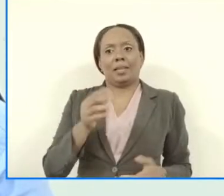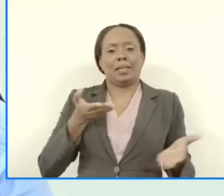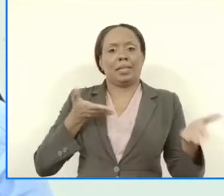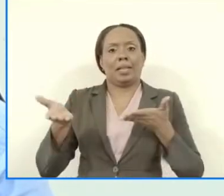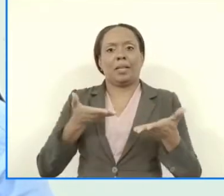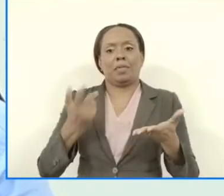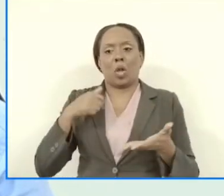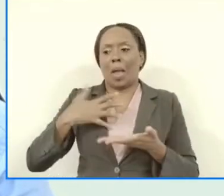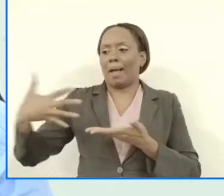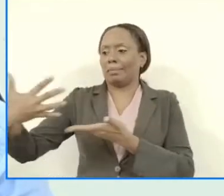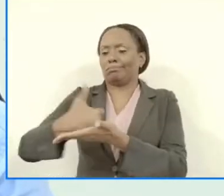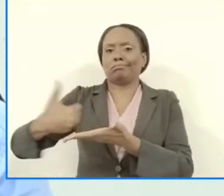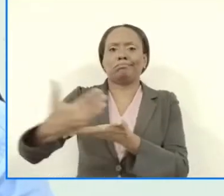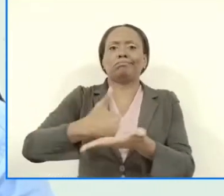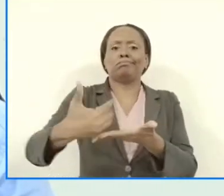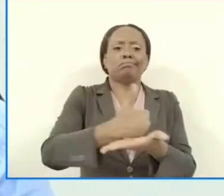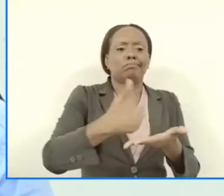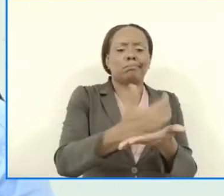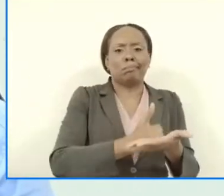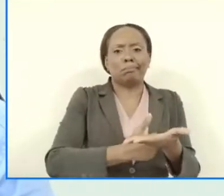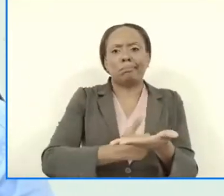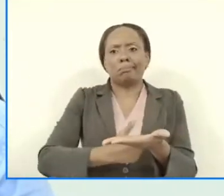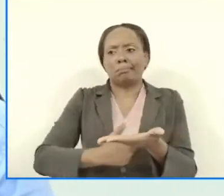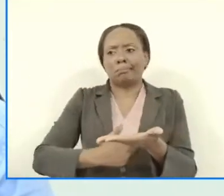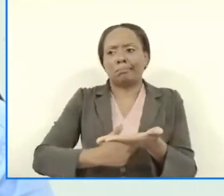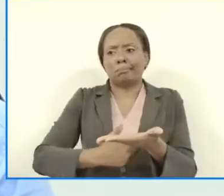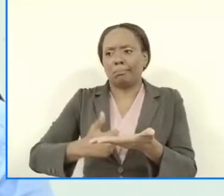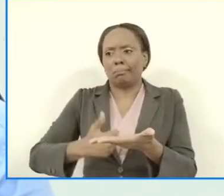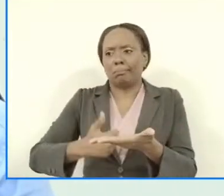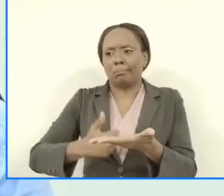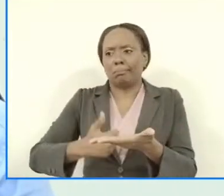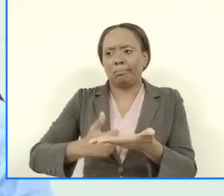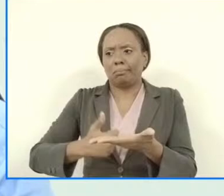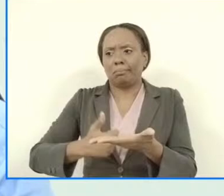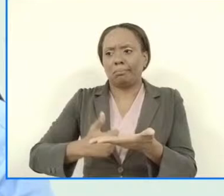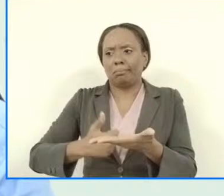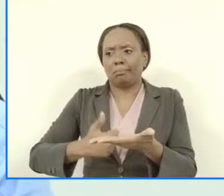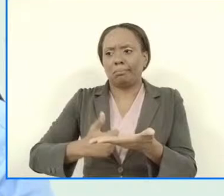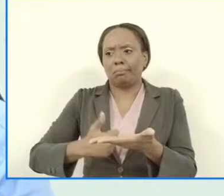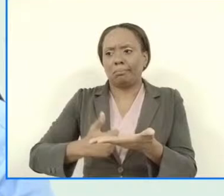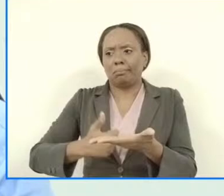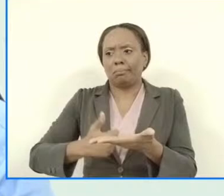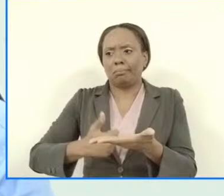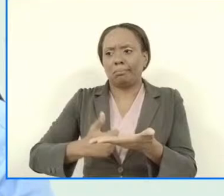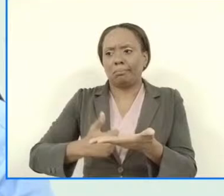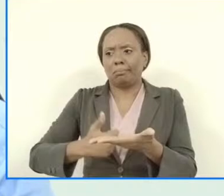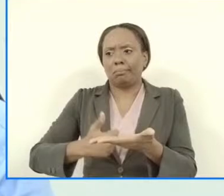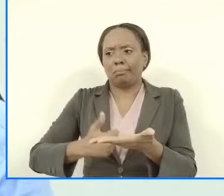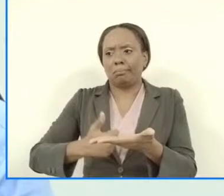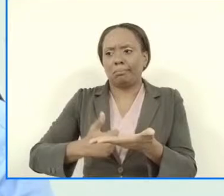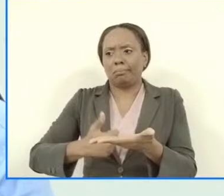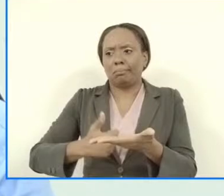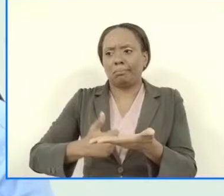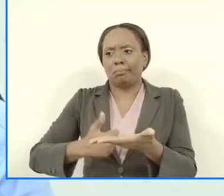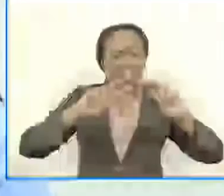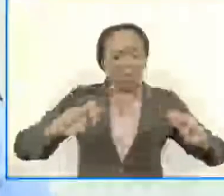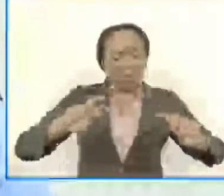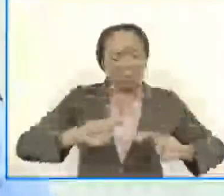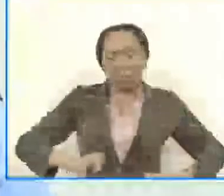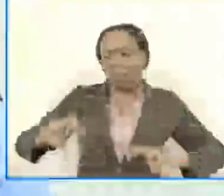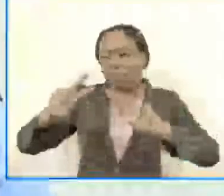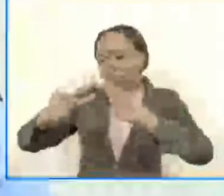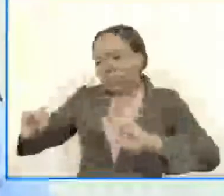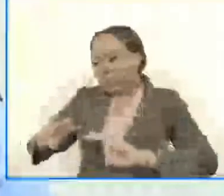collecting all of the information, and we are collating the information, and we are running the numbers. We're trying to do the assessments